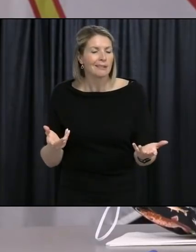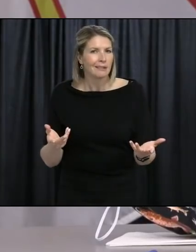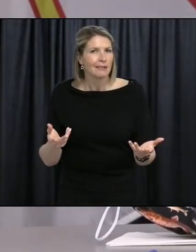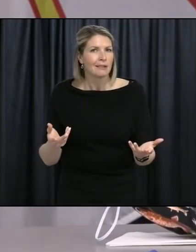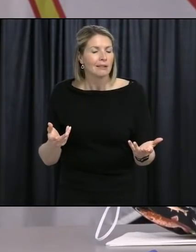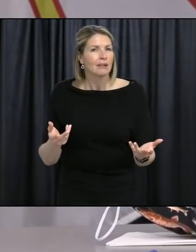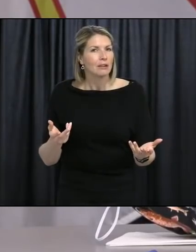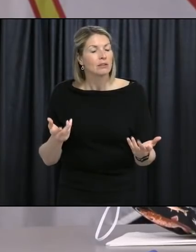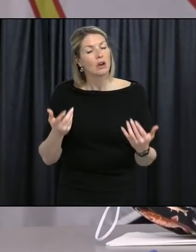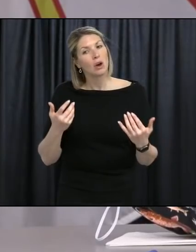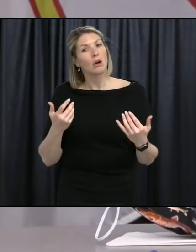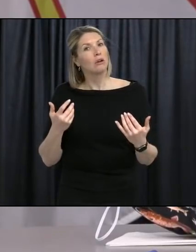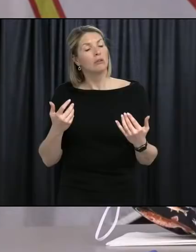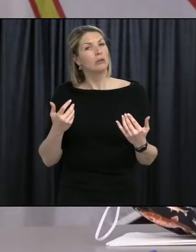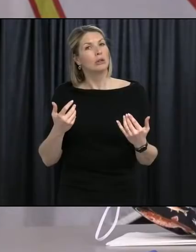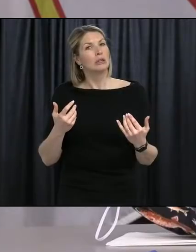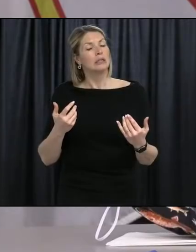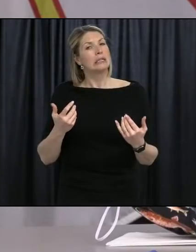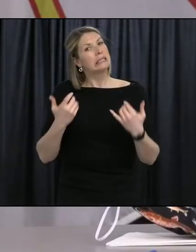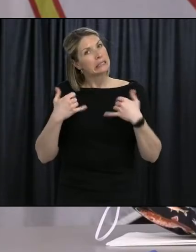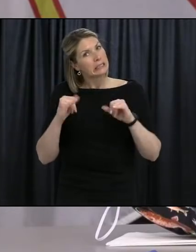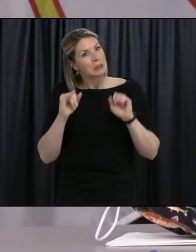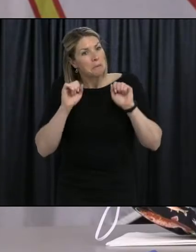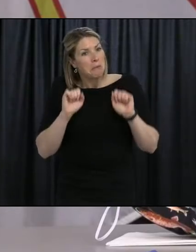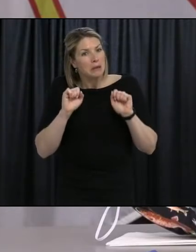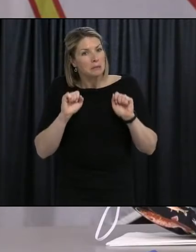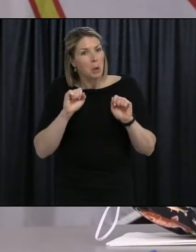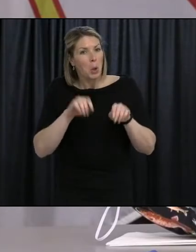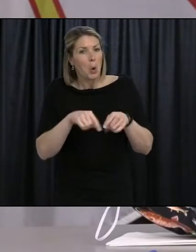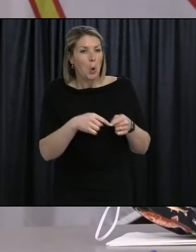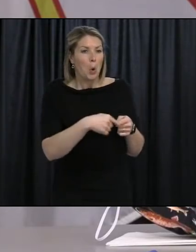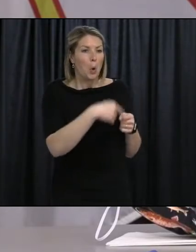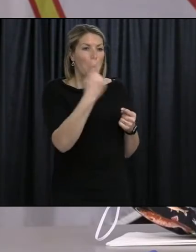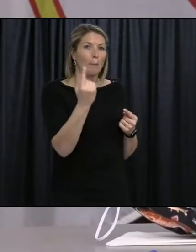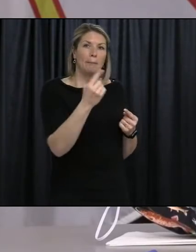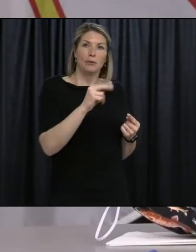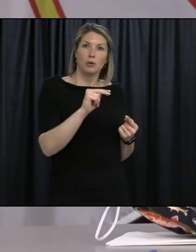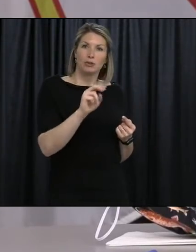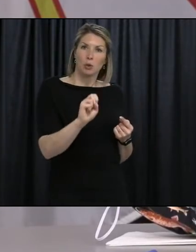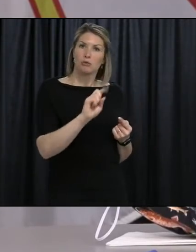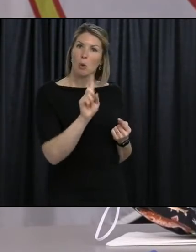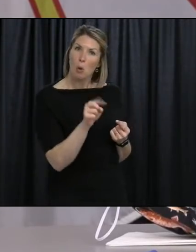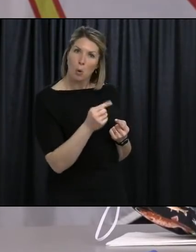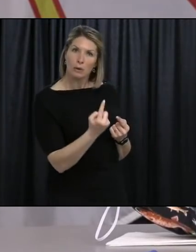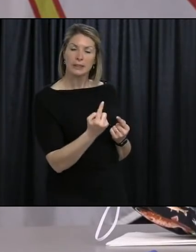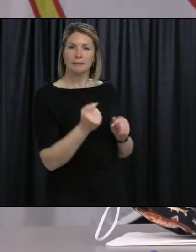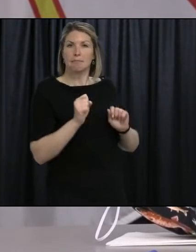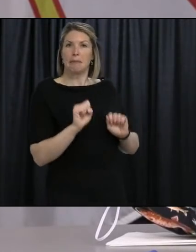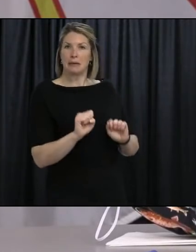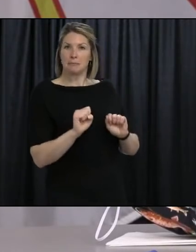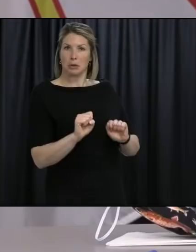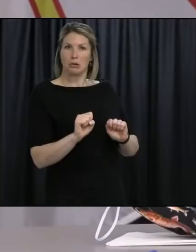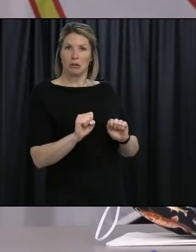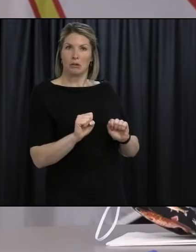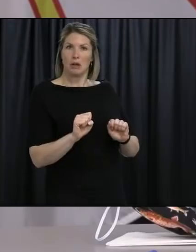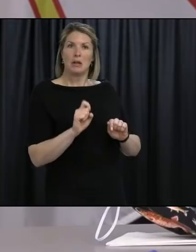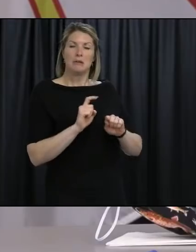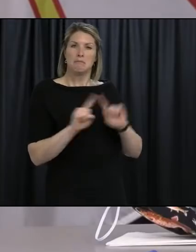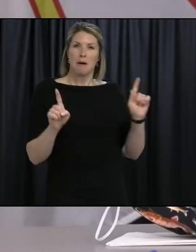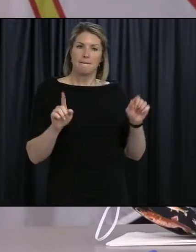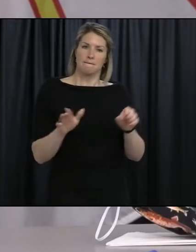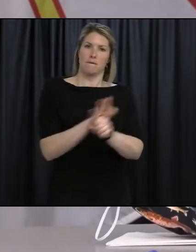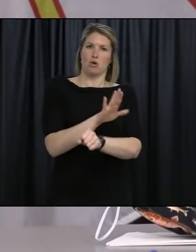we are still entertaining all options, but right now I think it's as a bubble itself is not